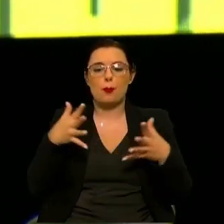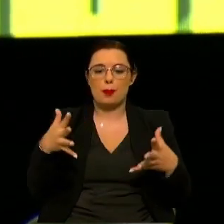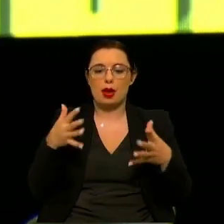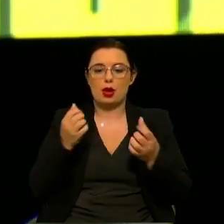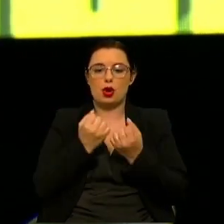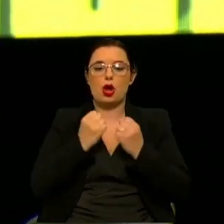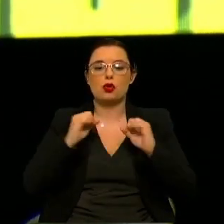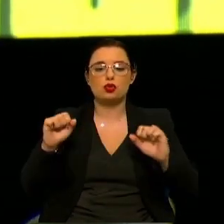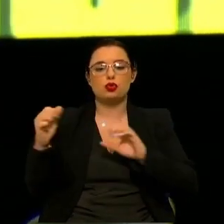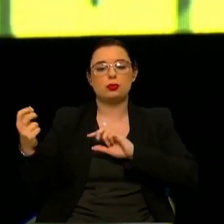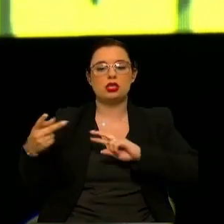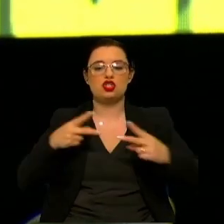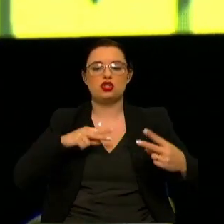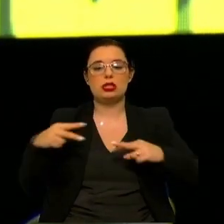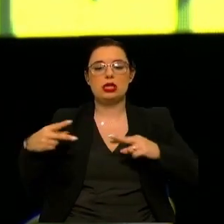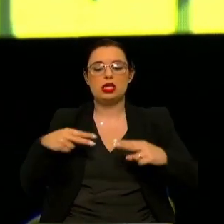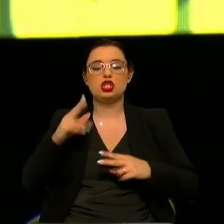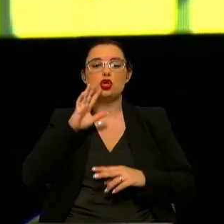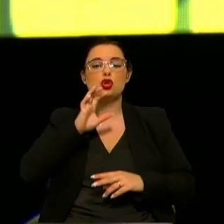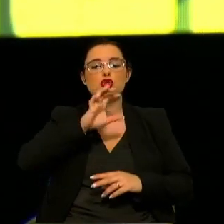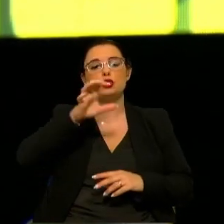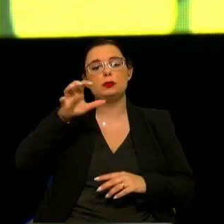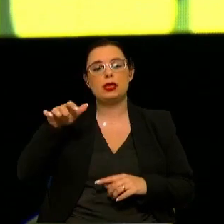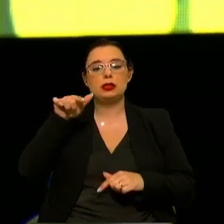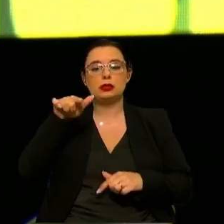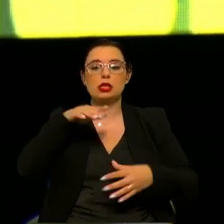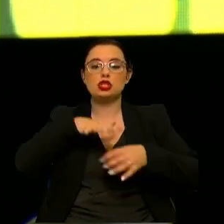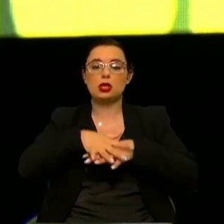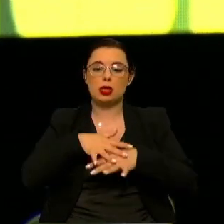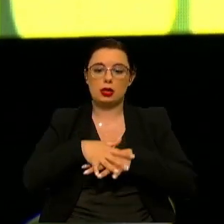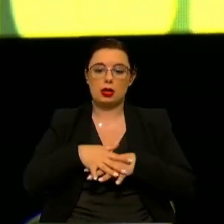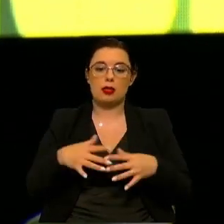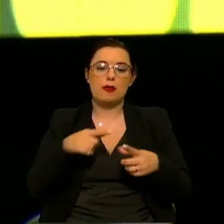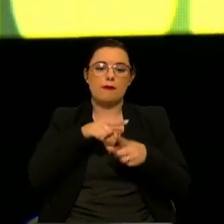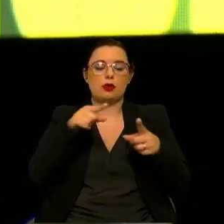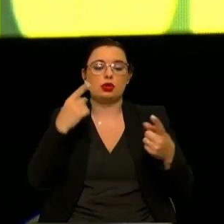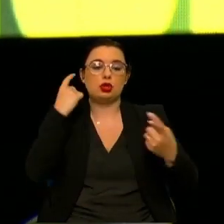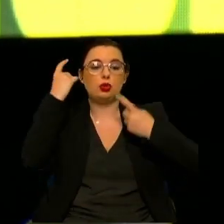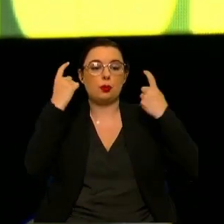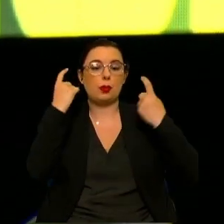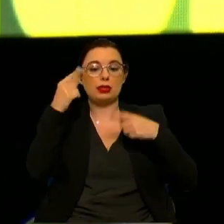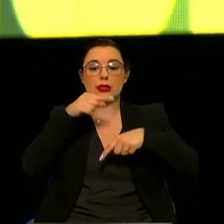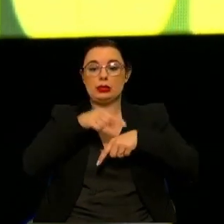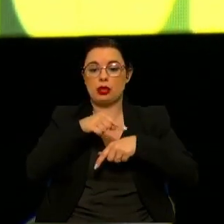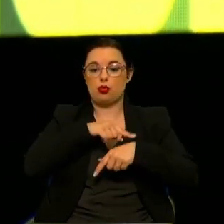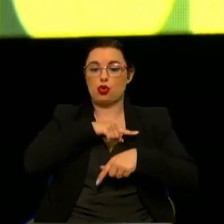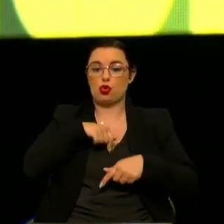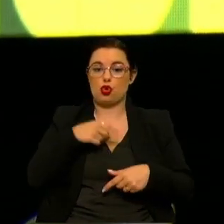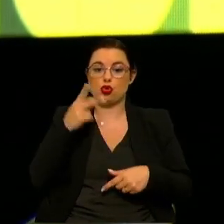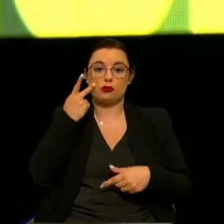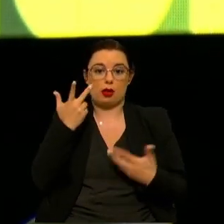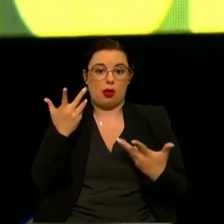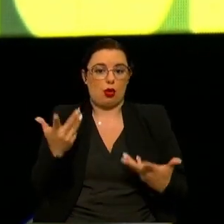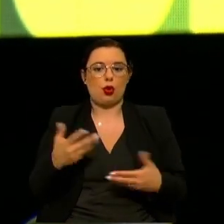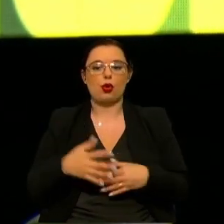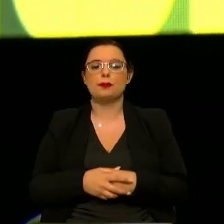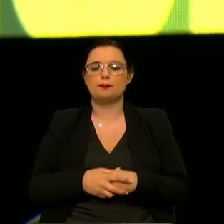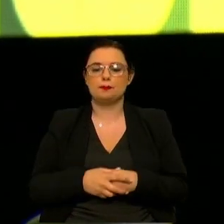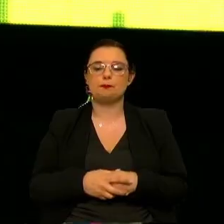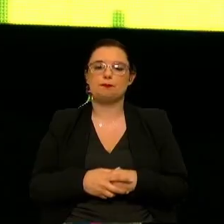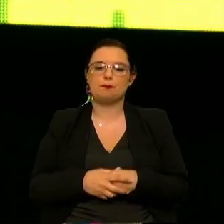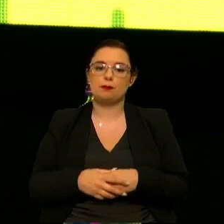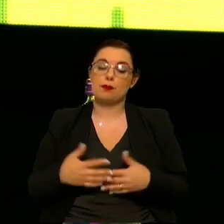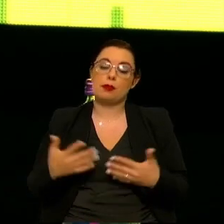how will it bring about more strategic autonomy, this network, and also taking into account